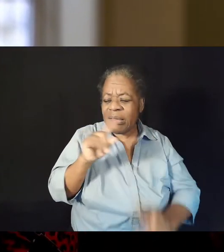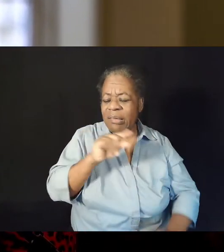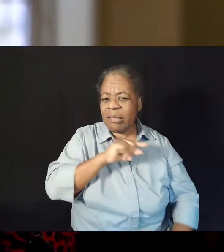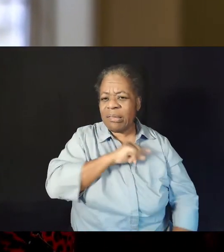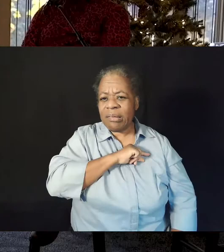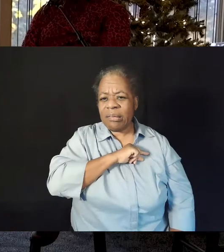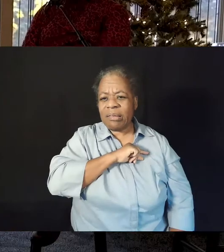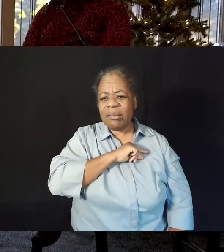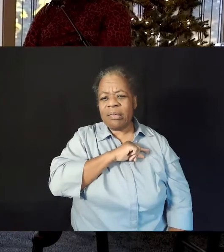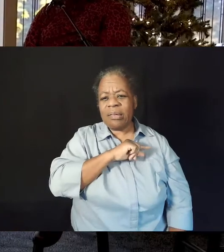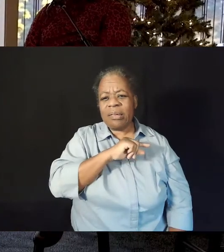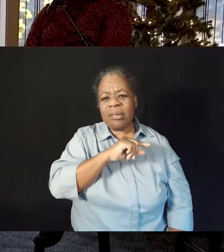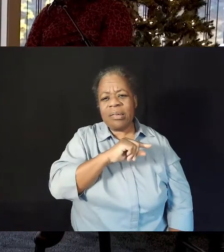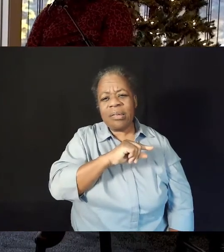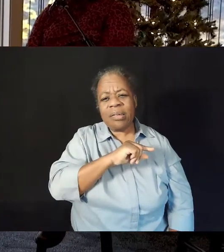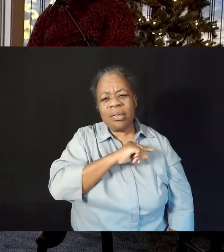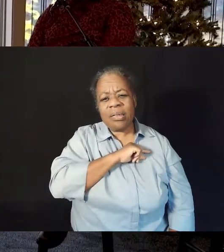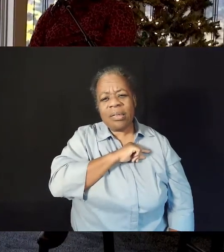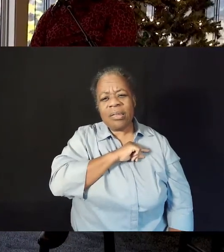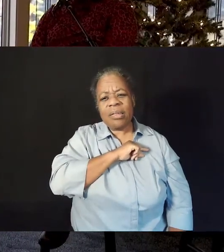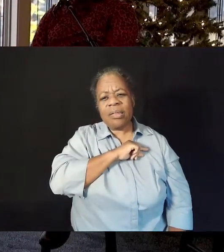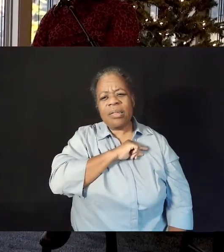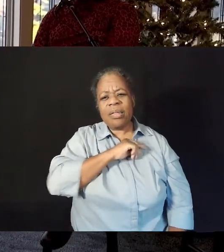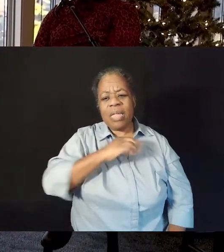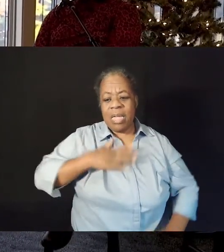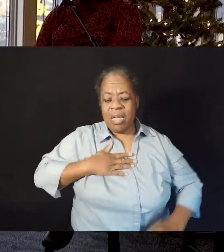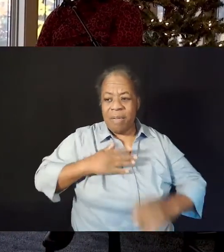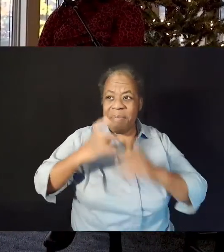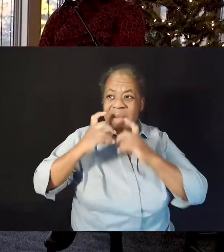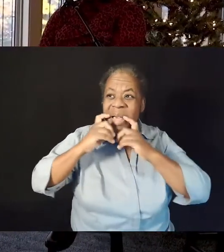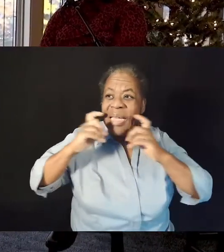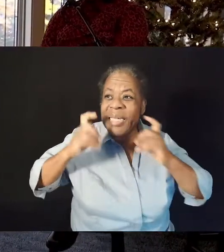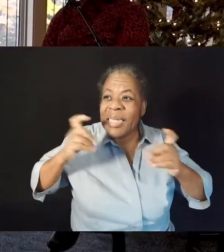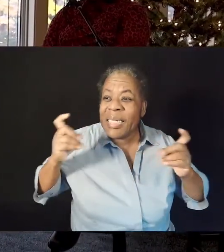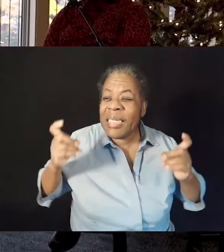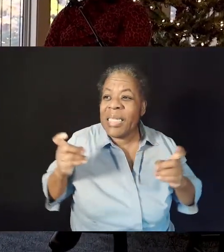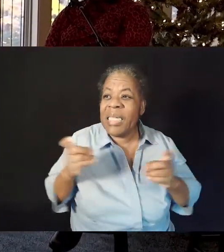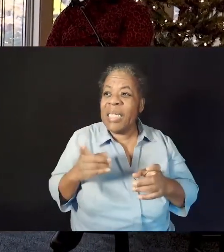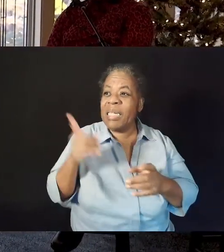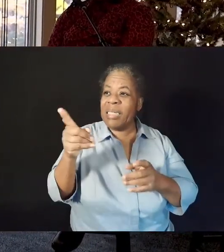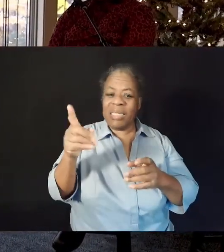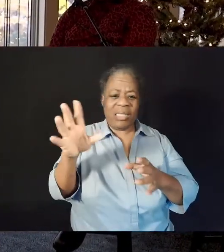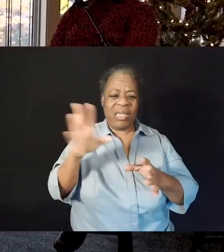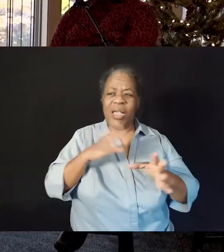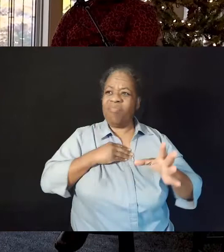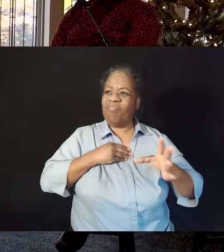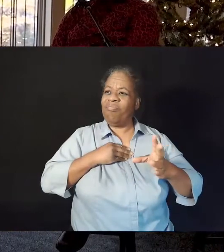scoffers. It was my sin that held Him there